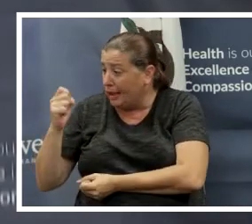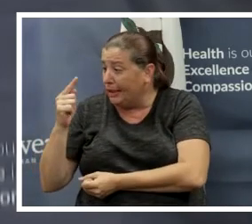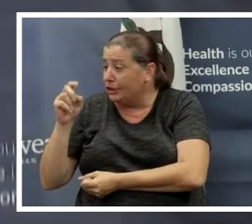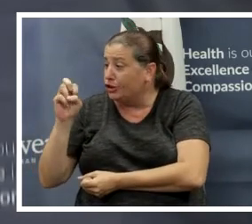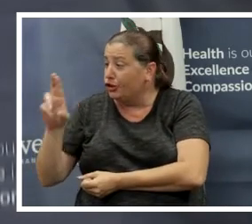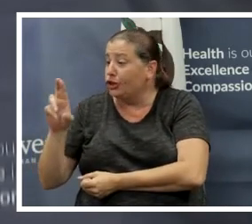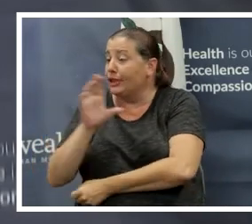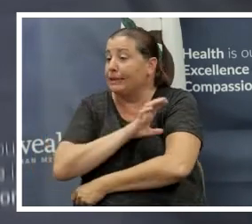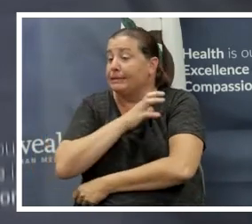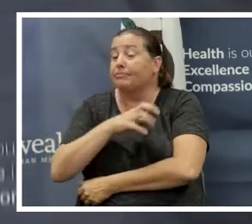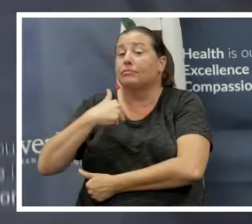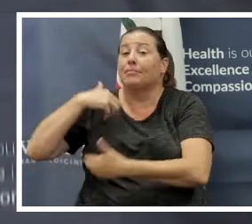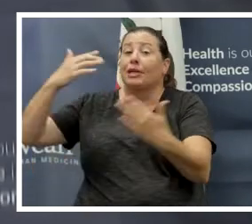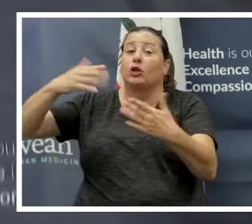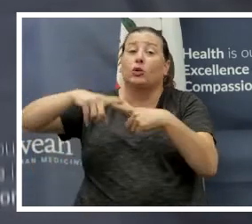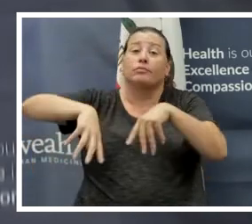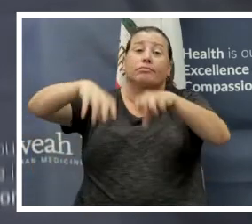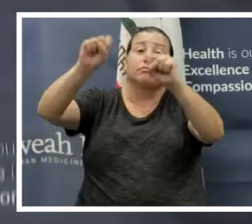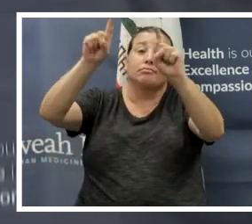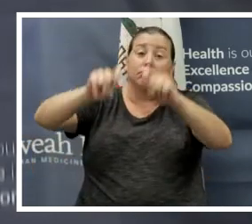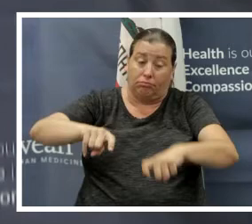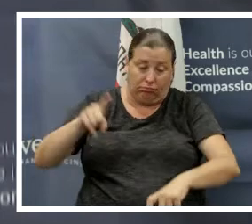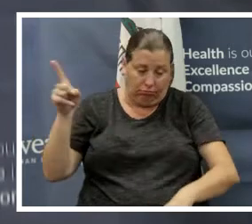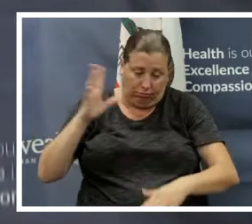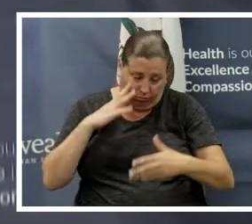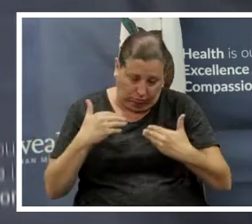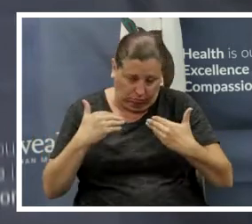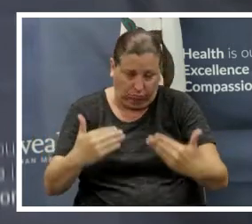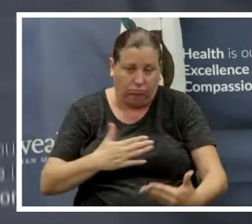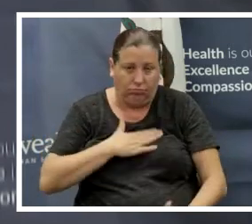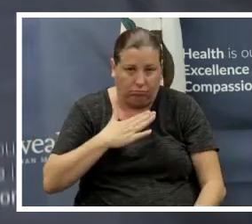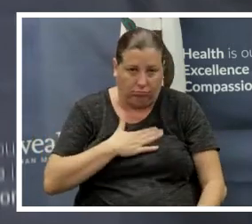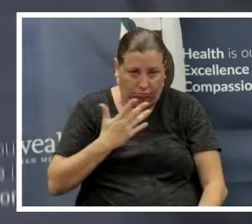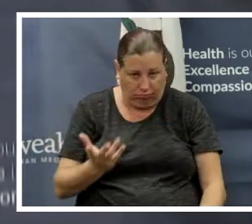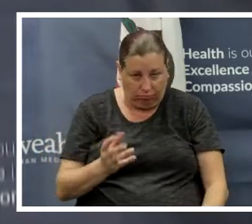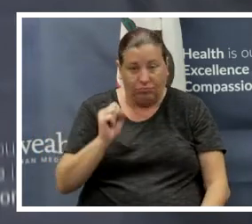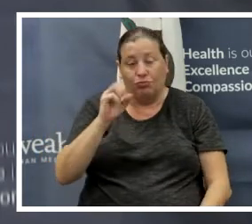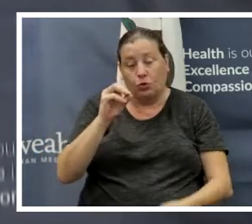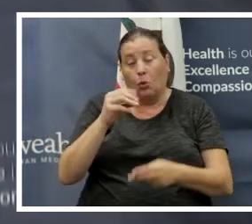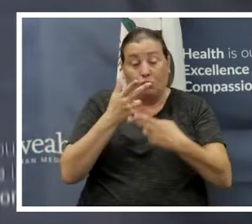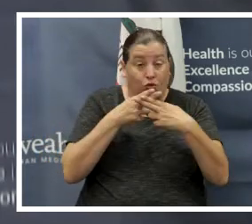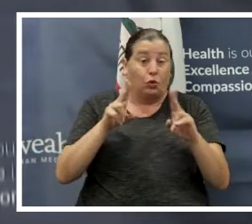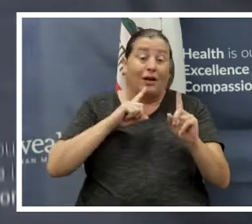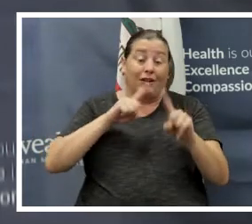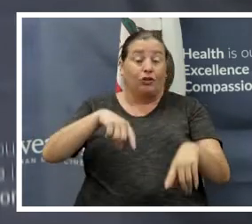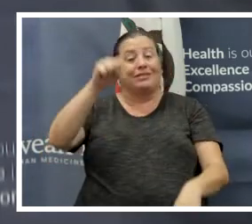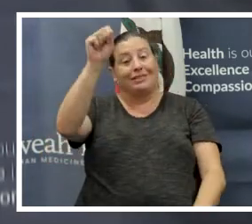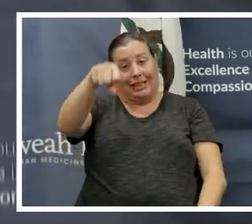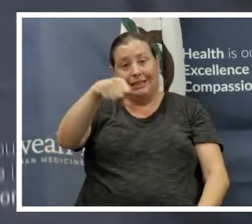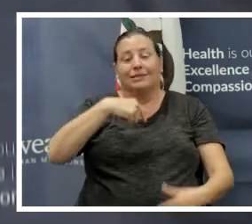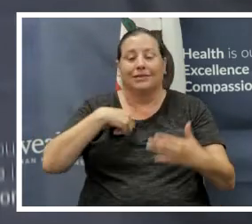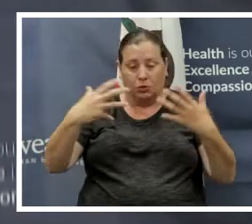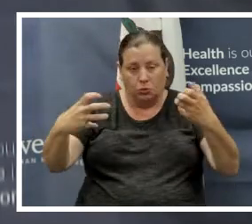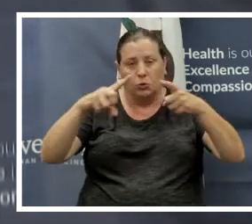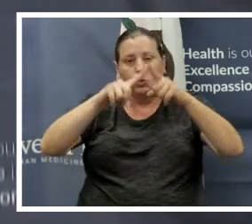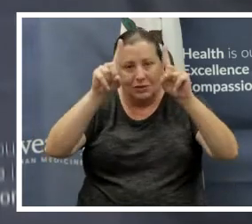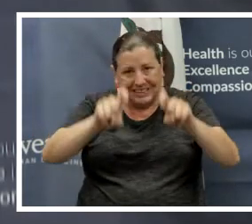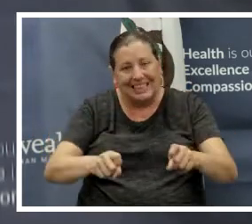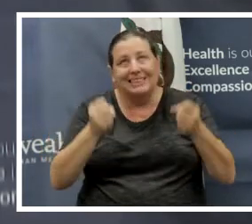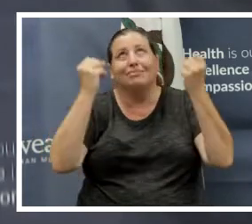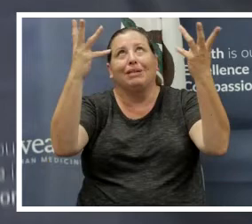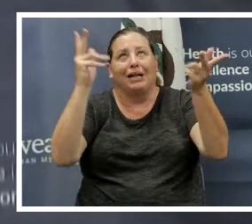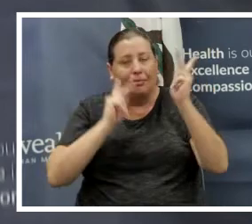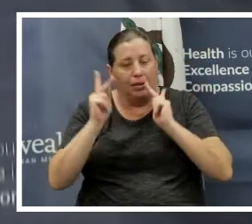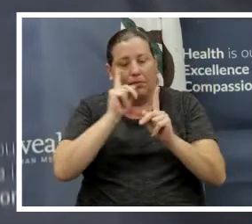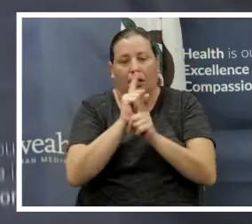here to get a test, and they'll get you in. So short answer, yes, I want to test as many people as we can.